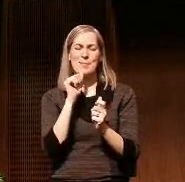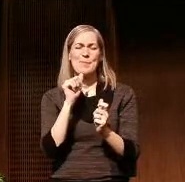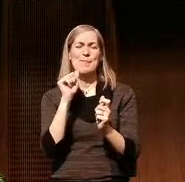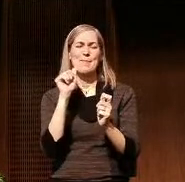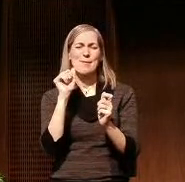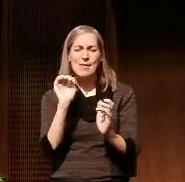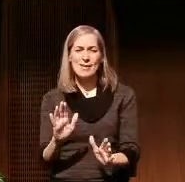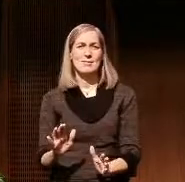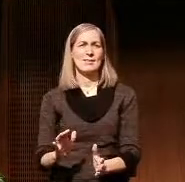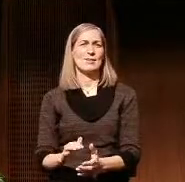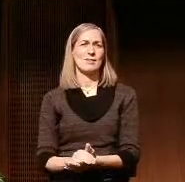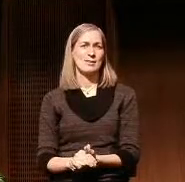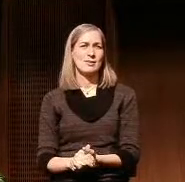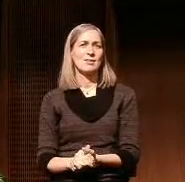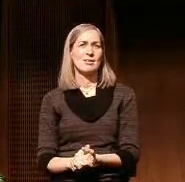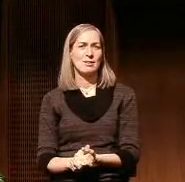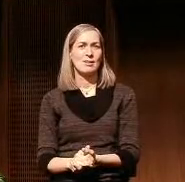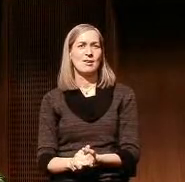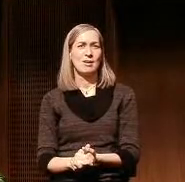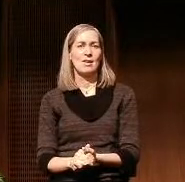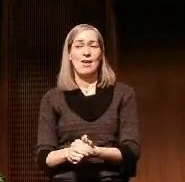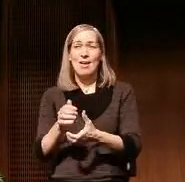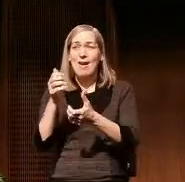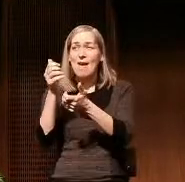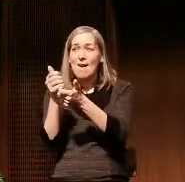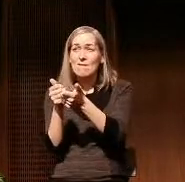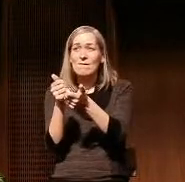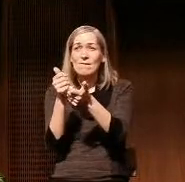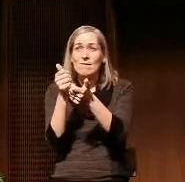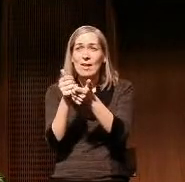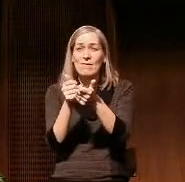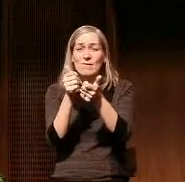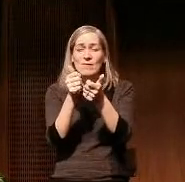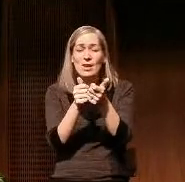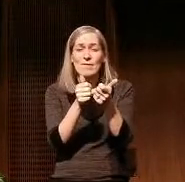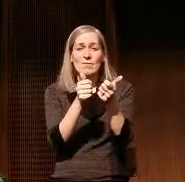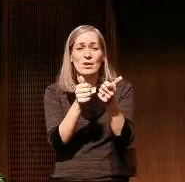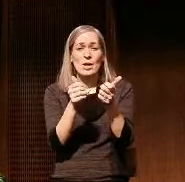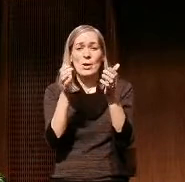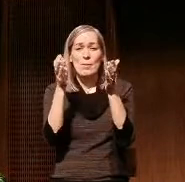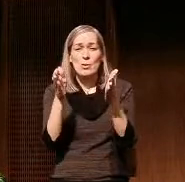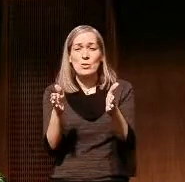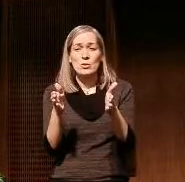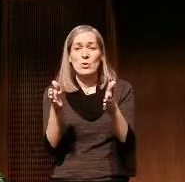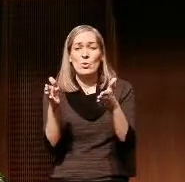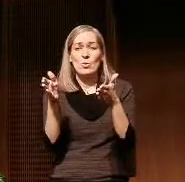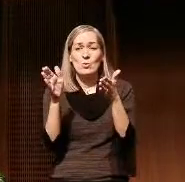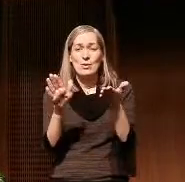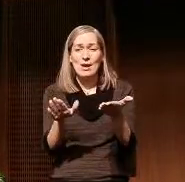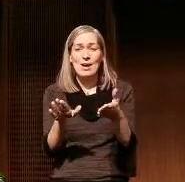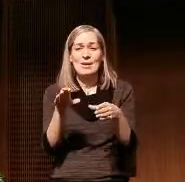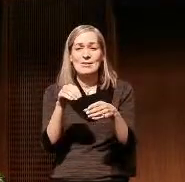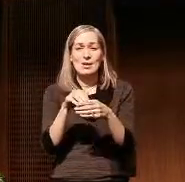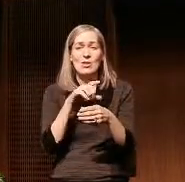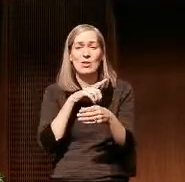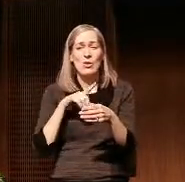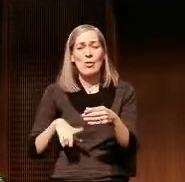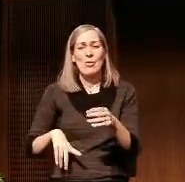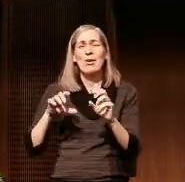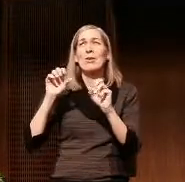the blessing that everyone who dies in the Lord could